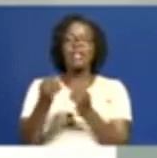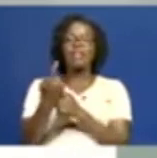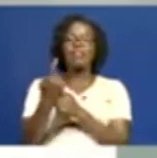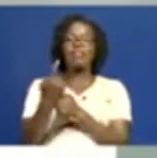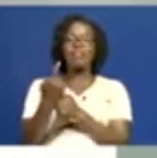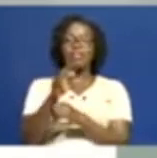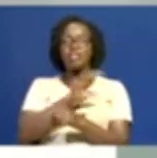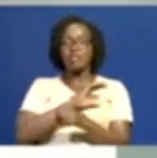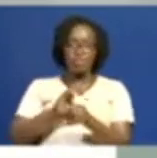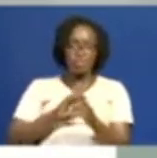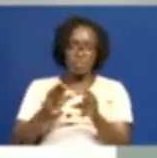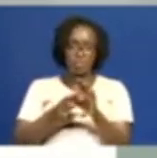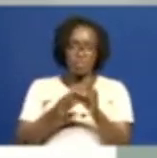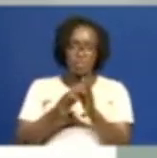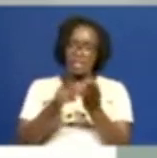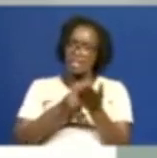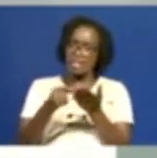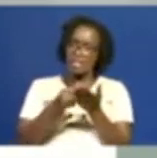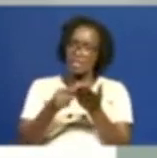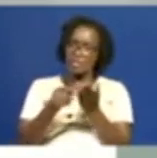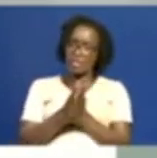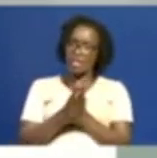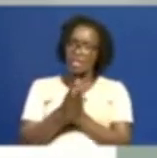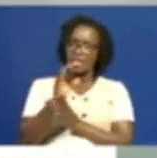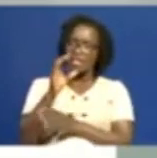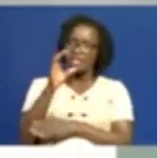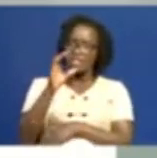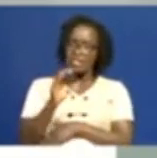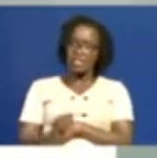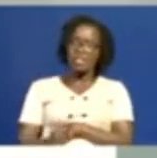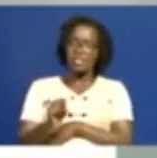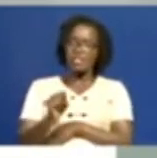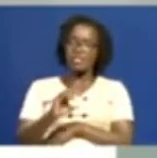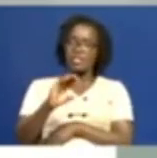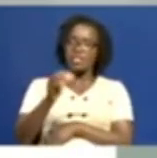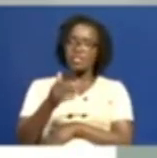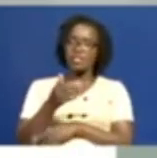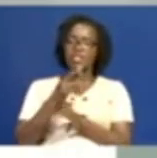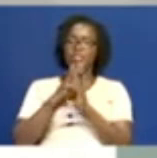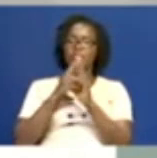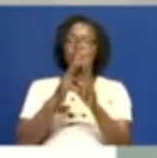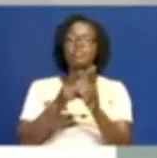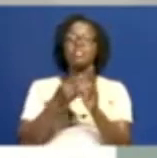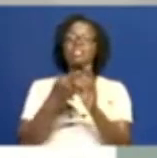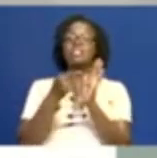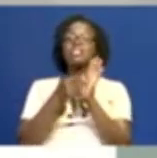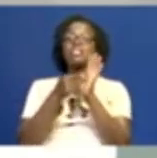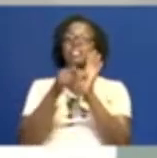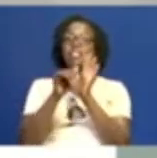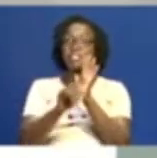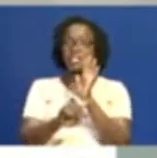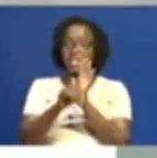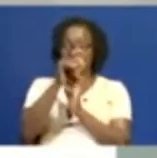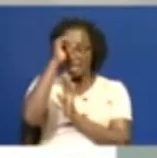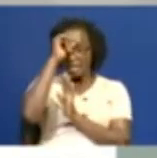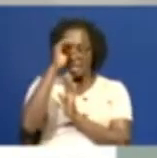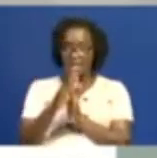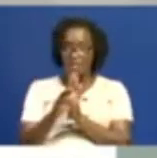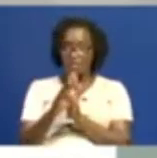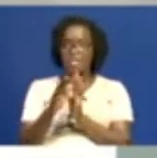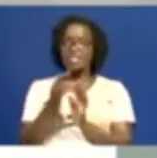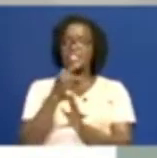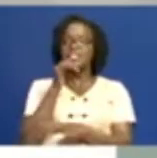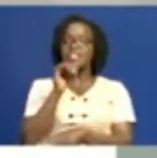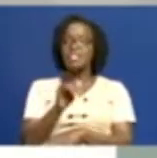members and the Secretary to the Cabinet at the County. Reports, however, indicate that the Governor, Kawira